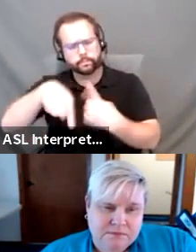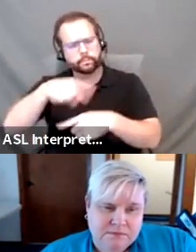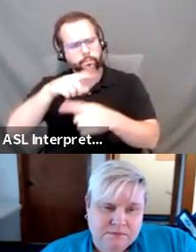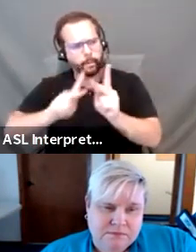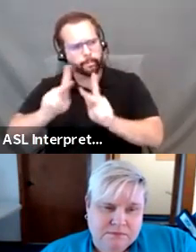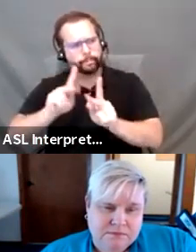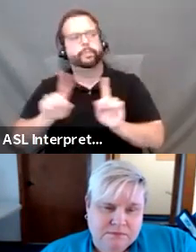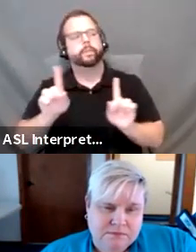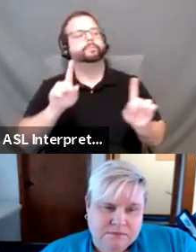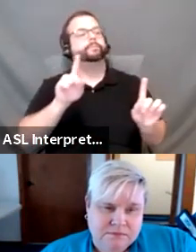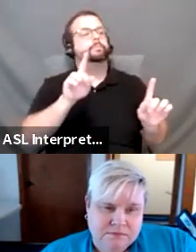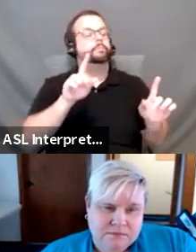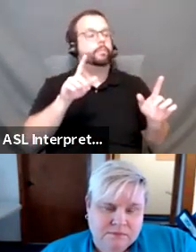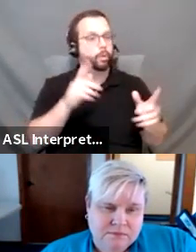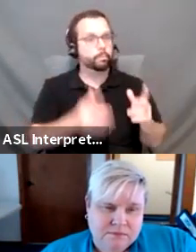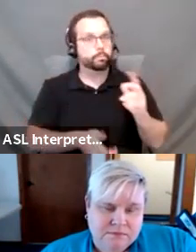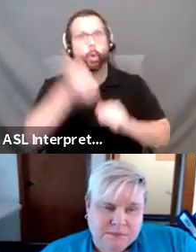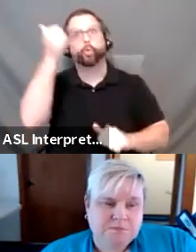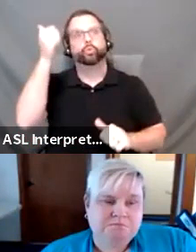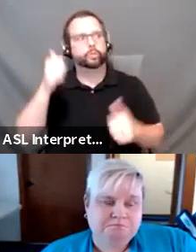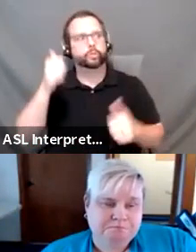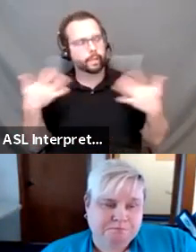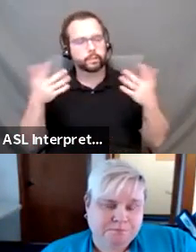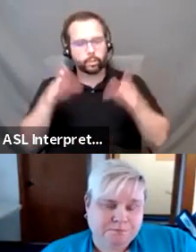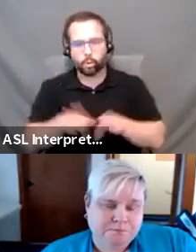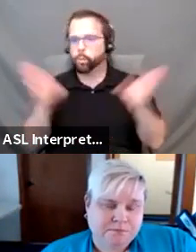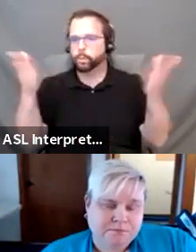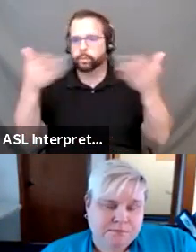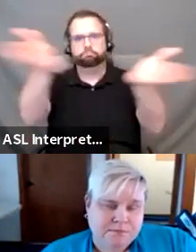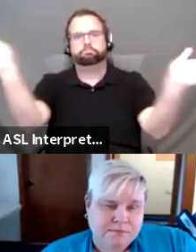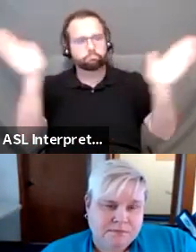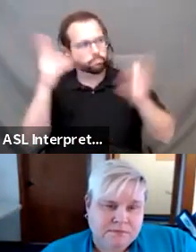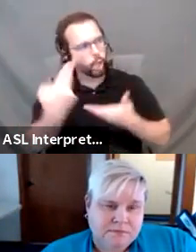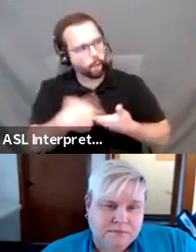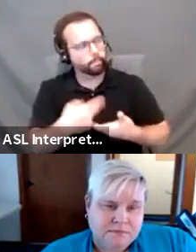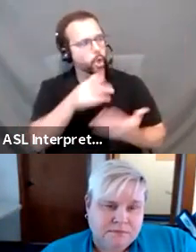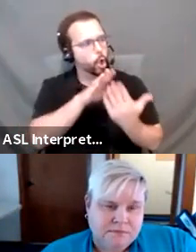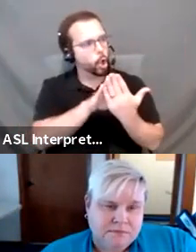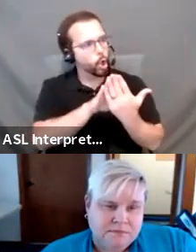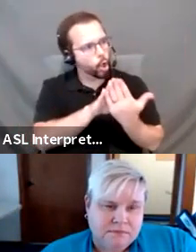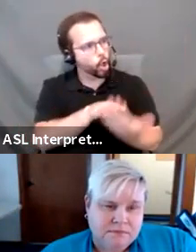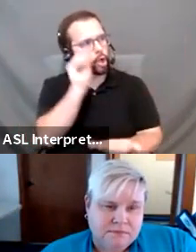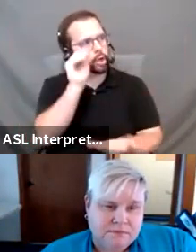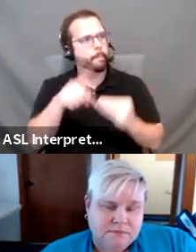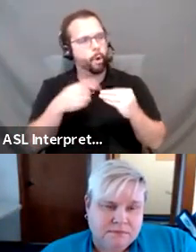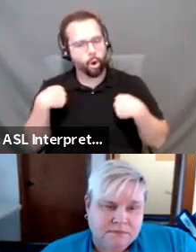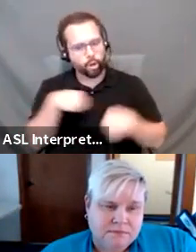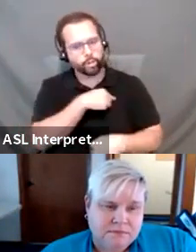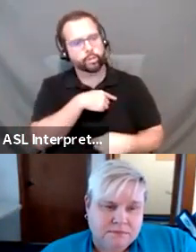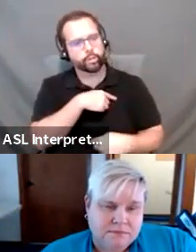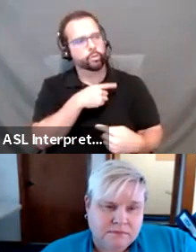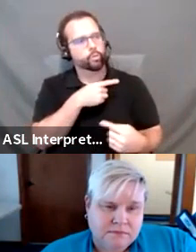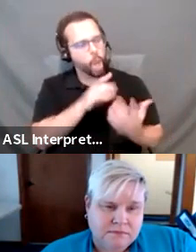where, come and join us, learn about us, we'll learn about you, and learn about whatever topic we happen to be on. Yeah. We started this